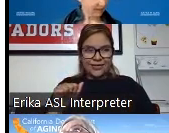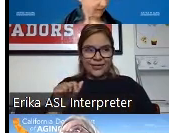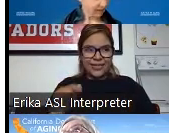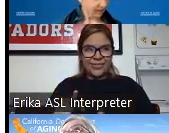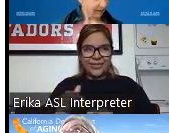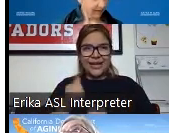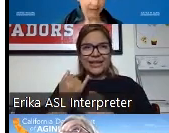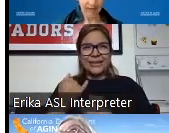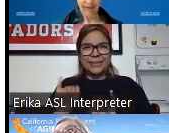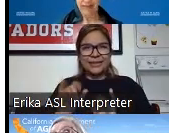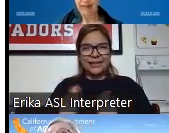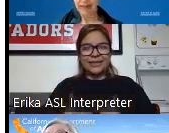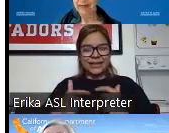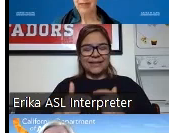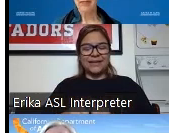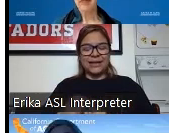my comment is about